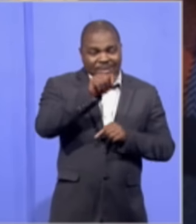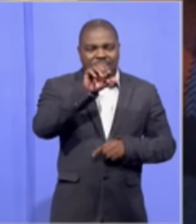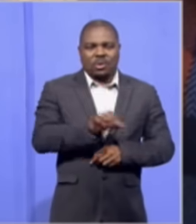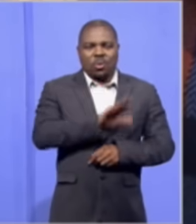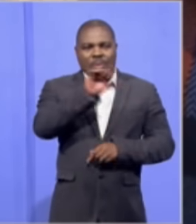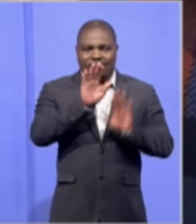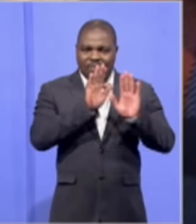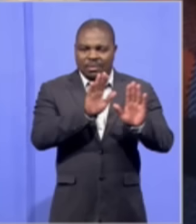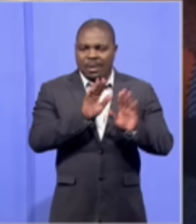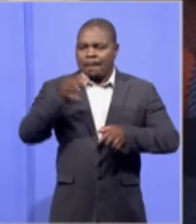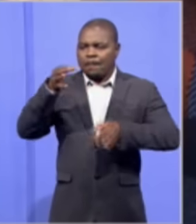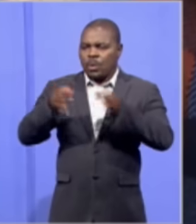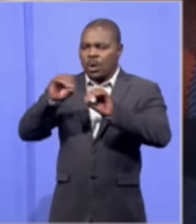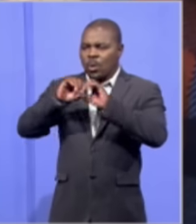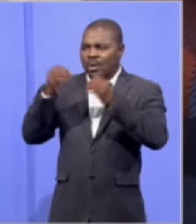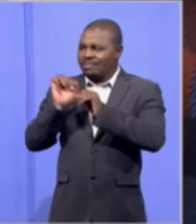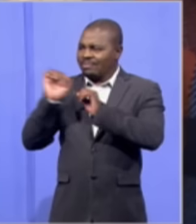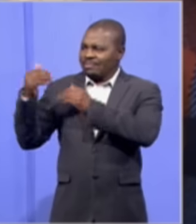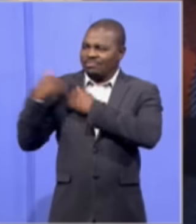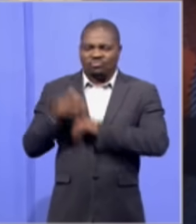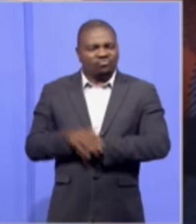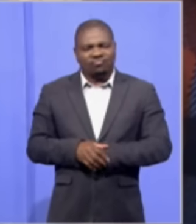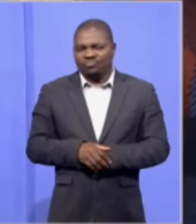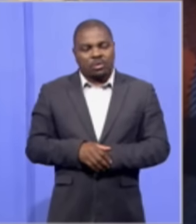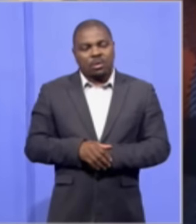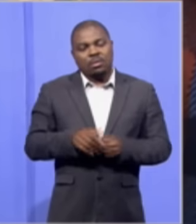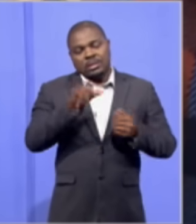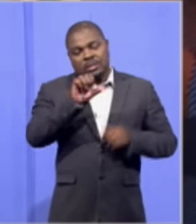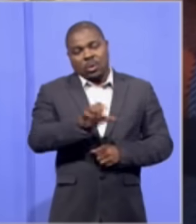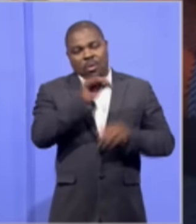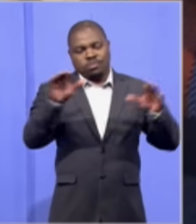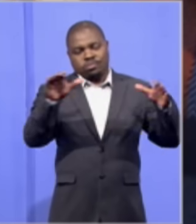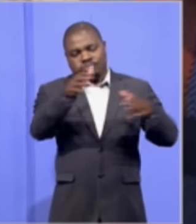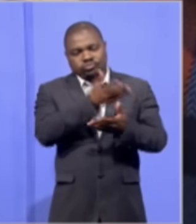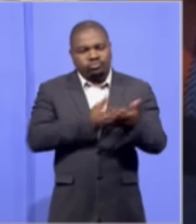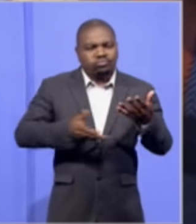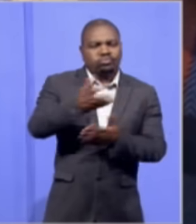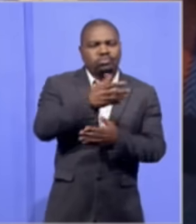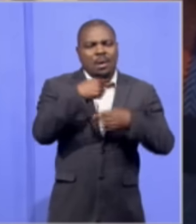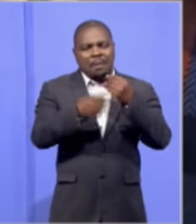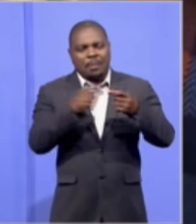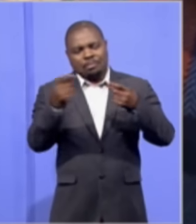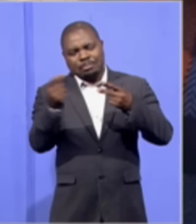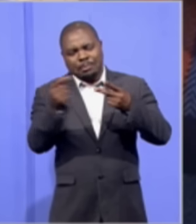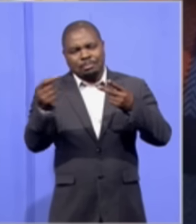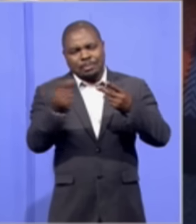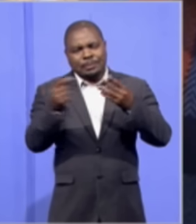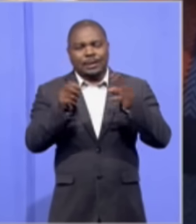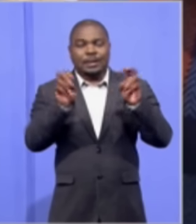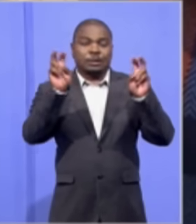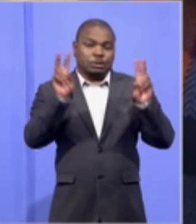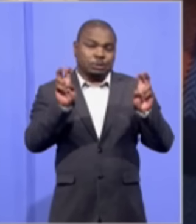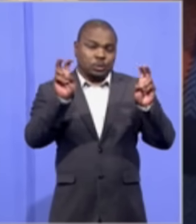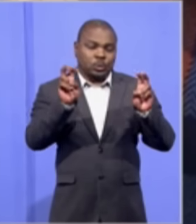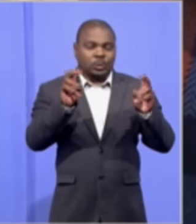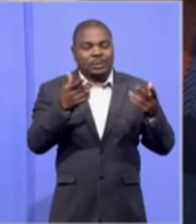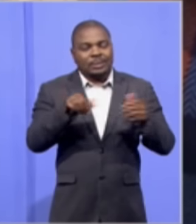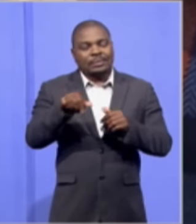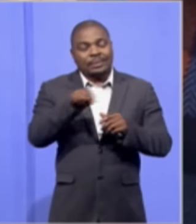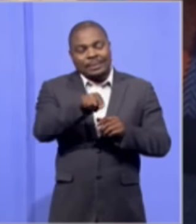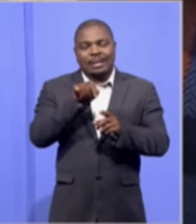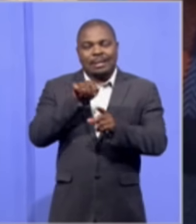not for political parties to engage in a meaningful dialogue around a number of issues that affect us